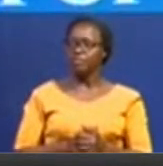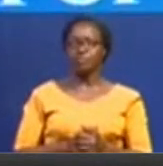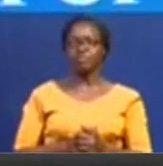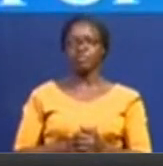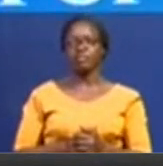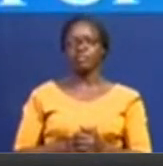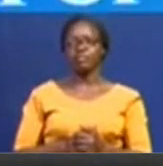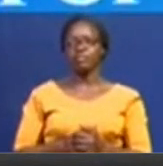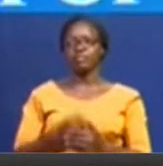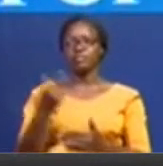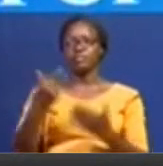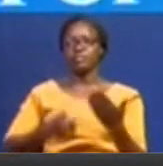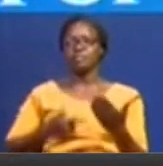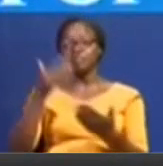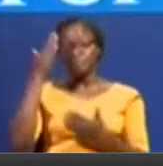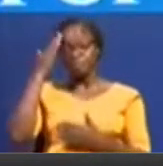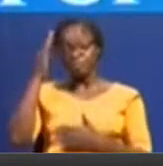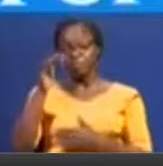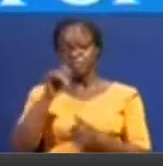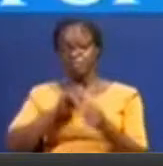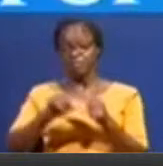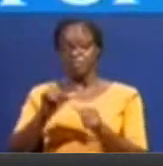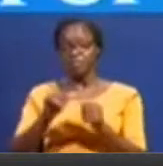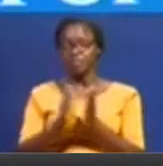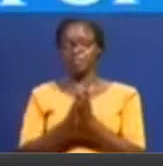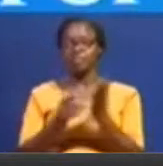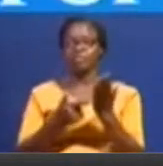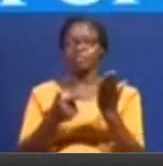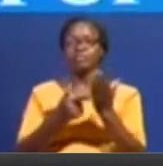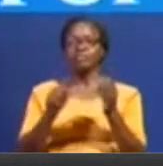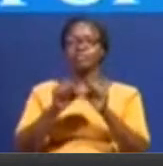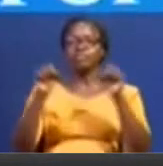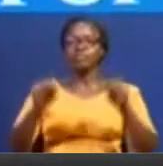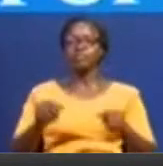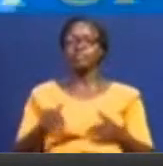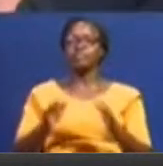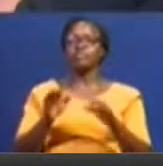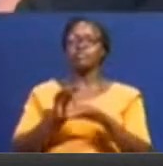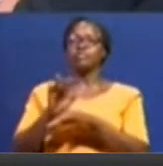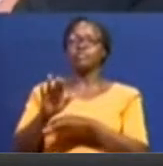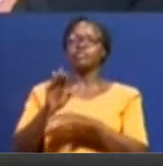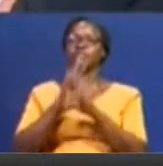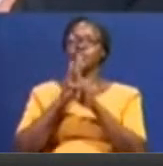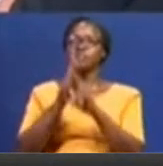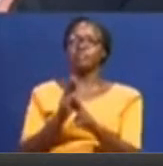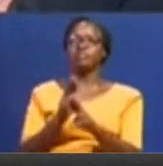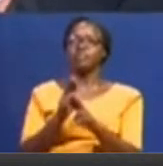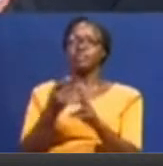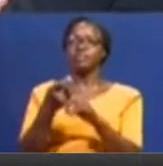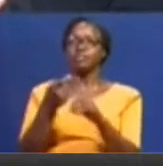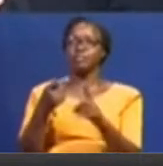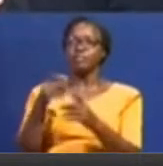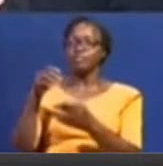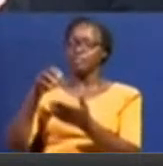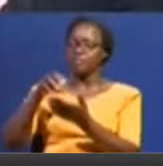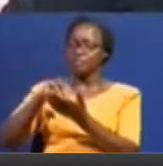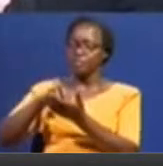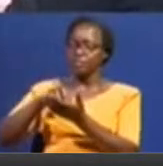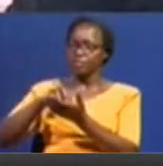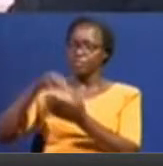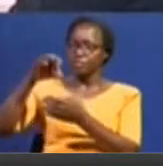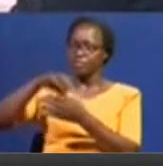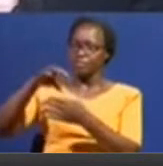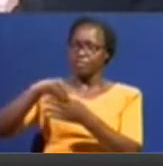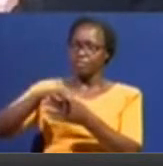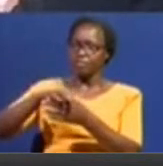What I'm aware about is the digital system that allows transmission of results from polling stations to